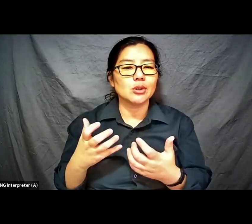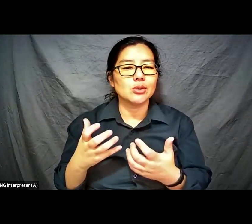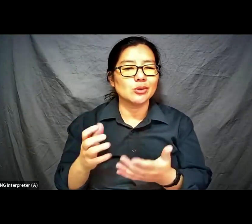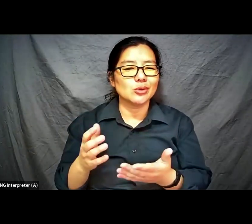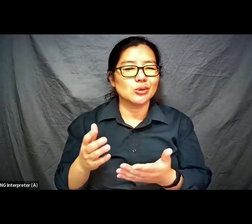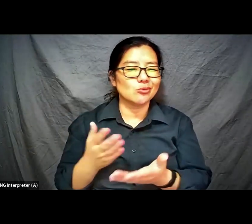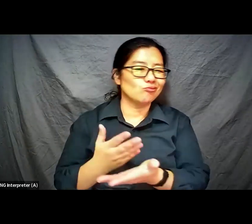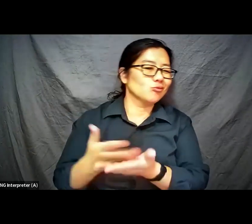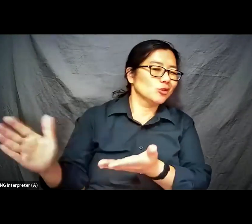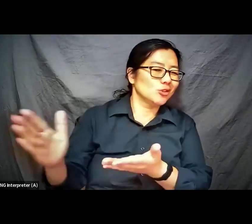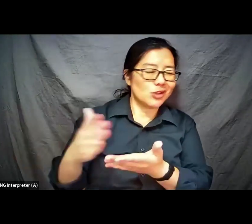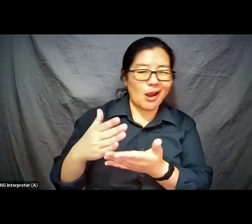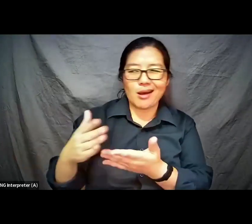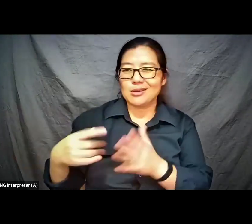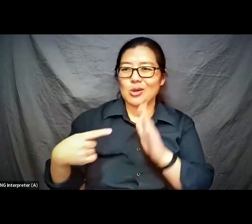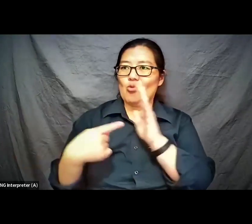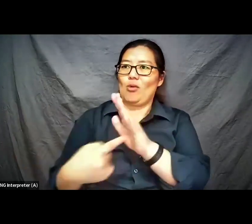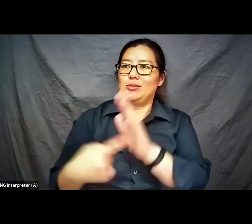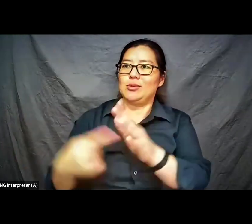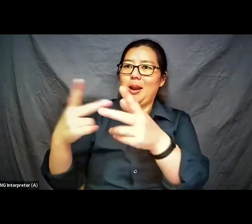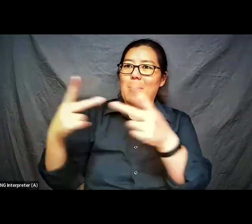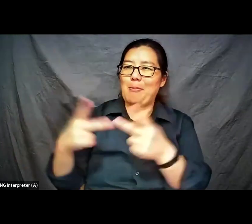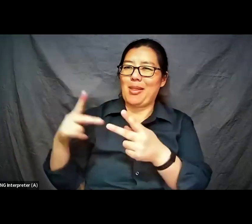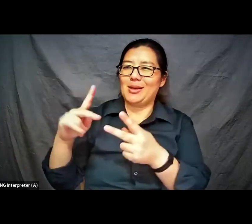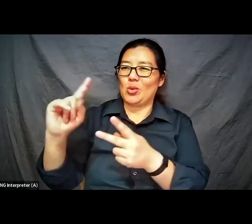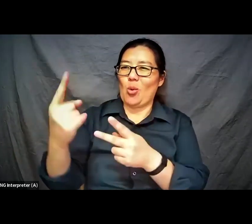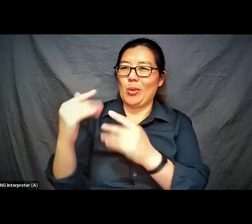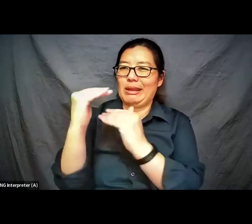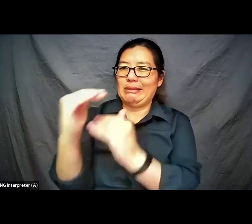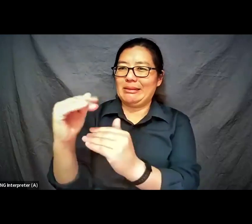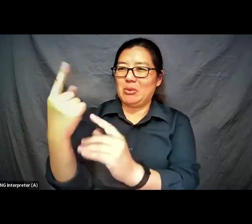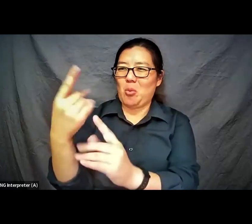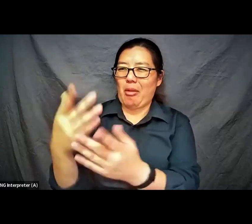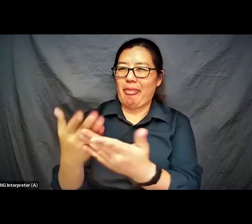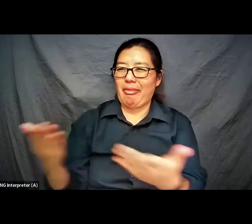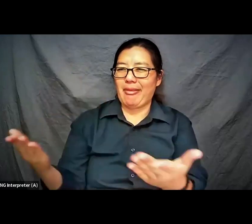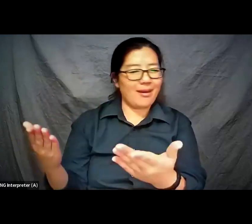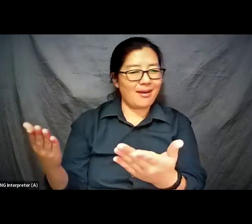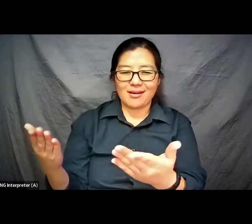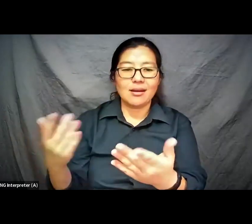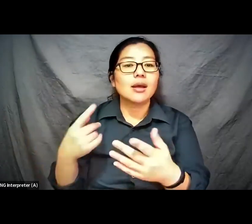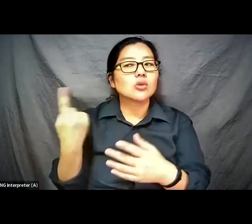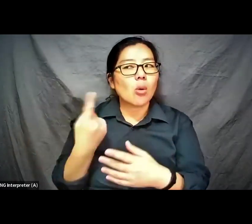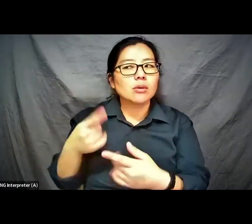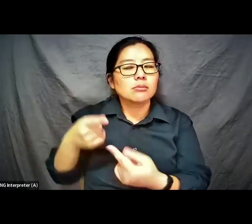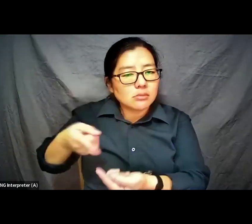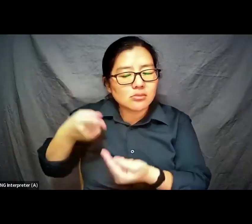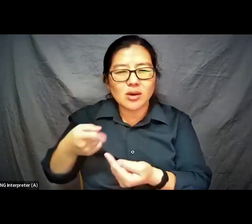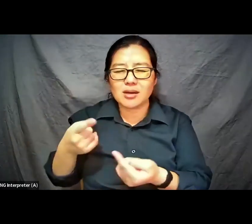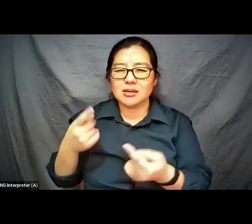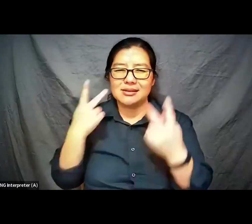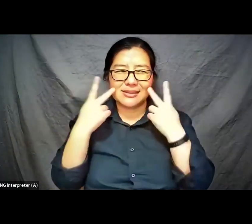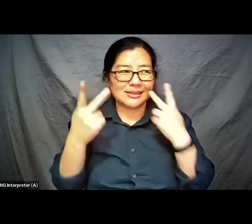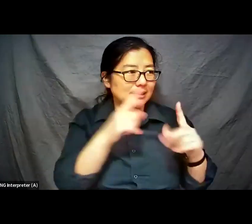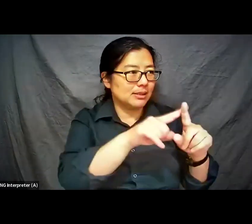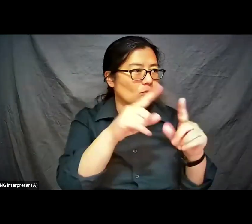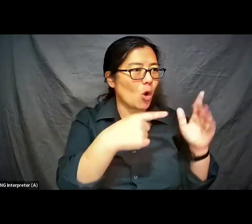This is Jess speaking. I wanted to build off of Hedge's comment about commitment to place.